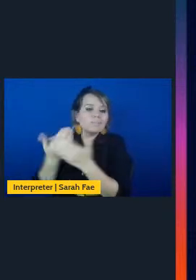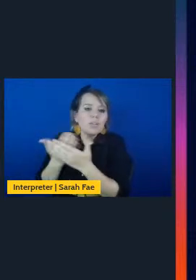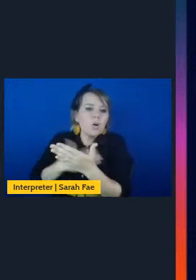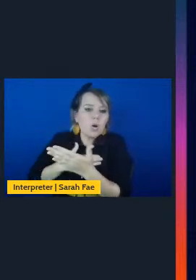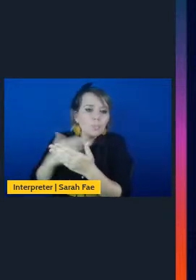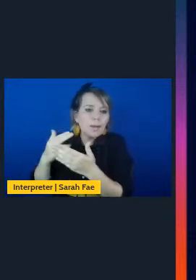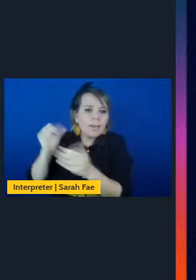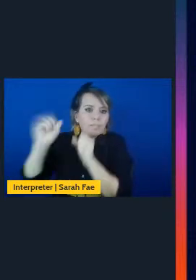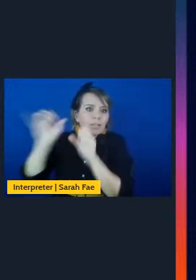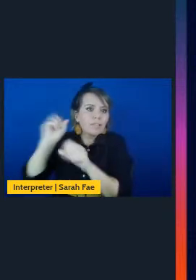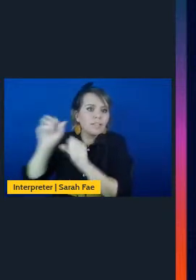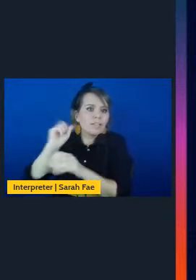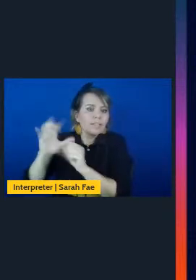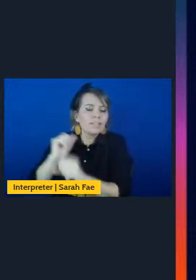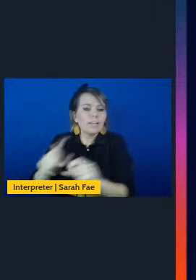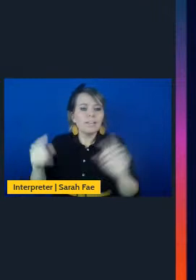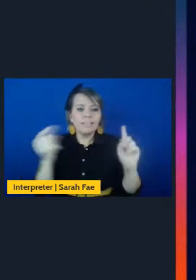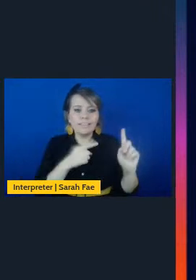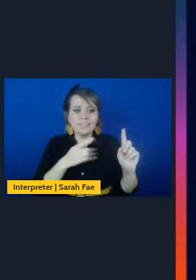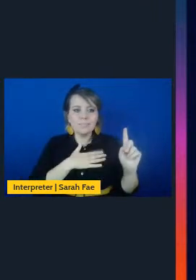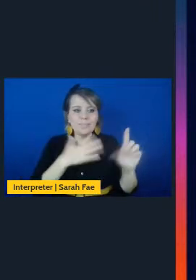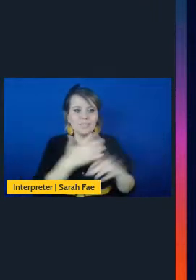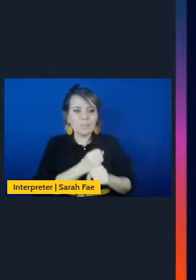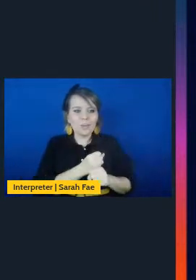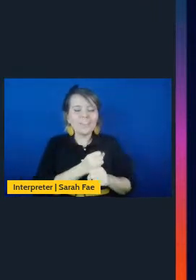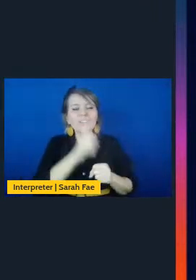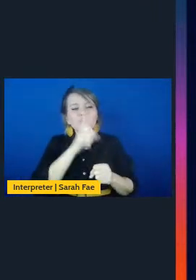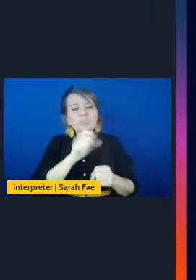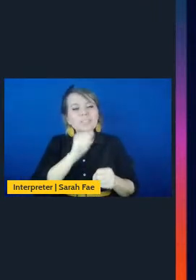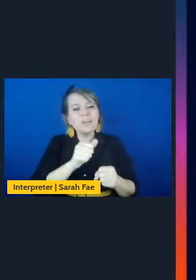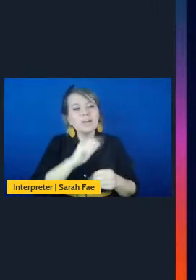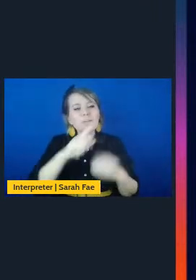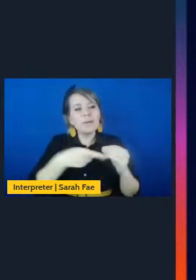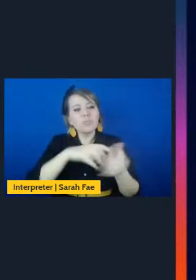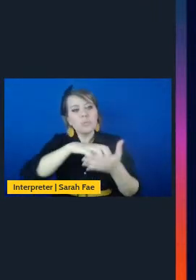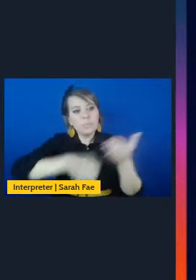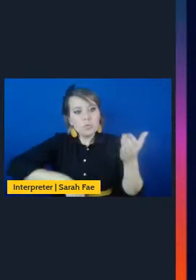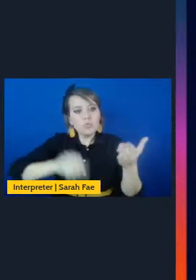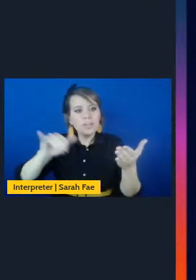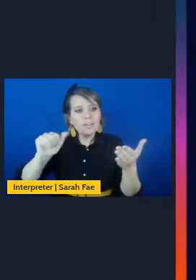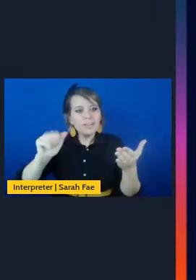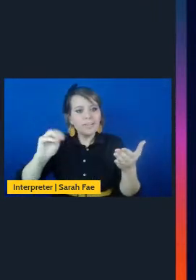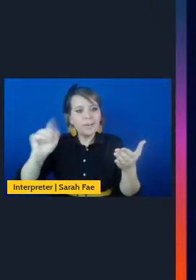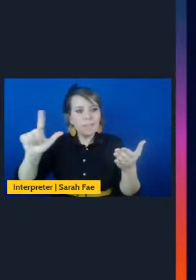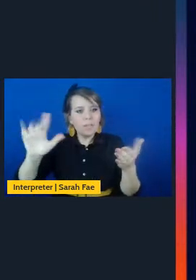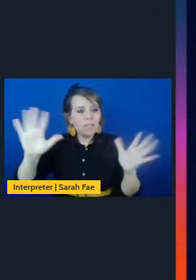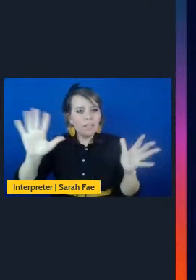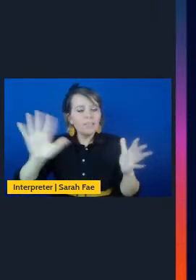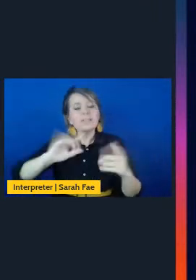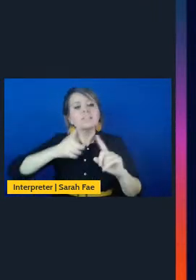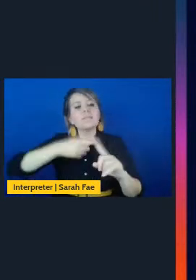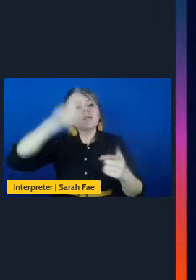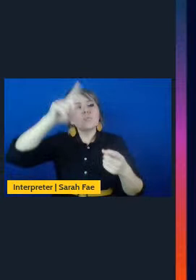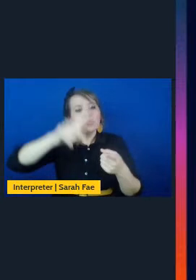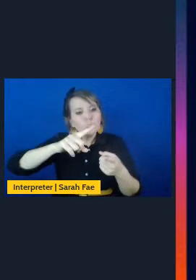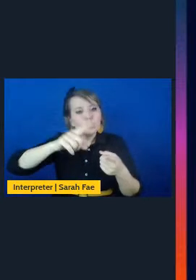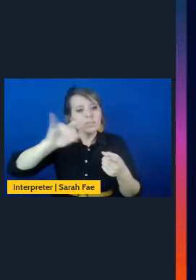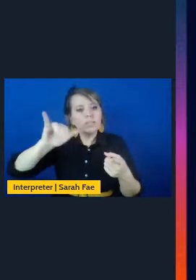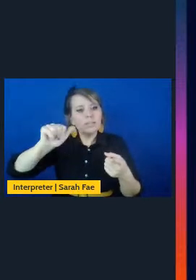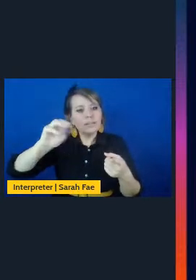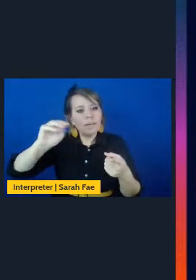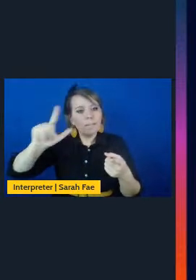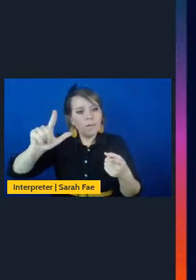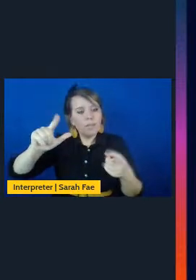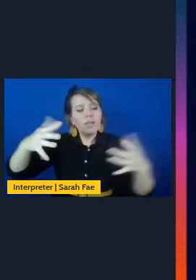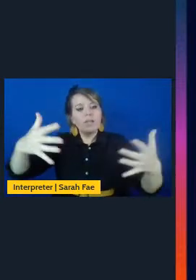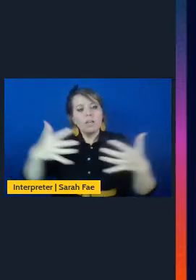the key takeaway here is that it's not really about removing YAML, or it's mainly about reducing it and embracing the